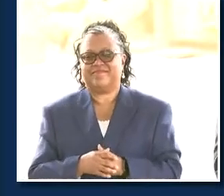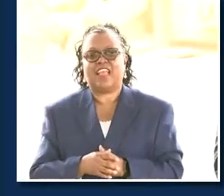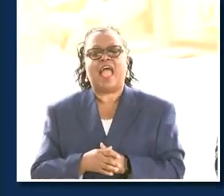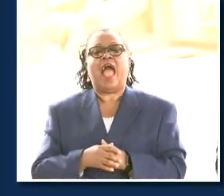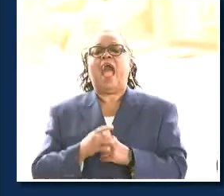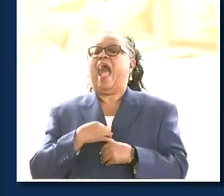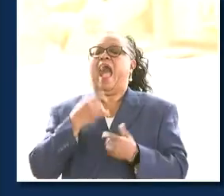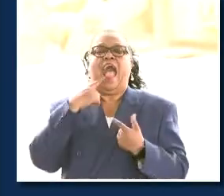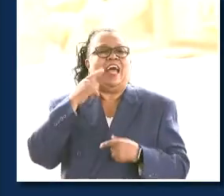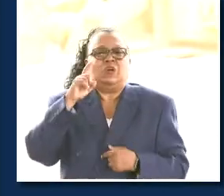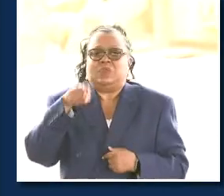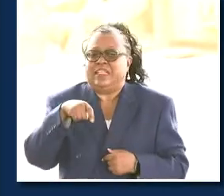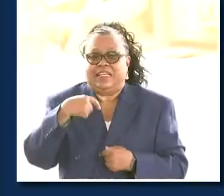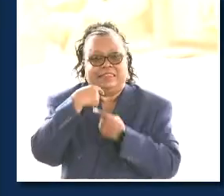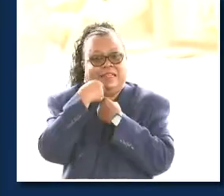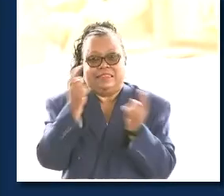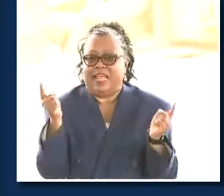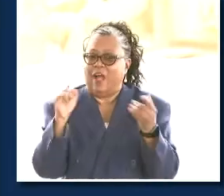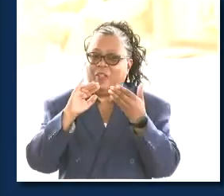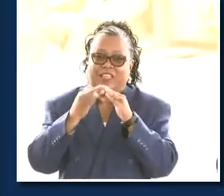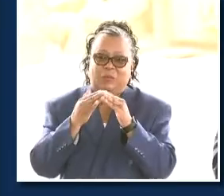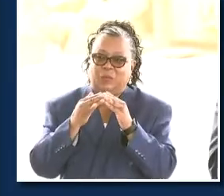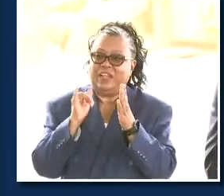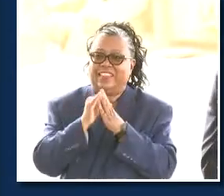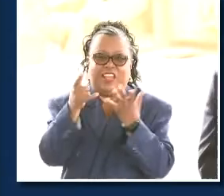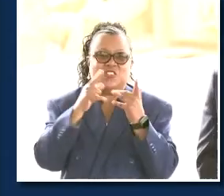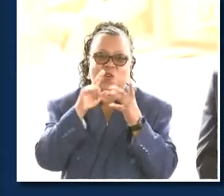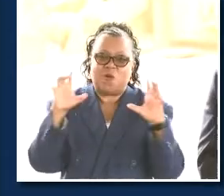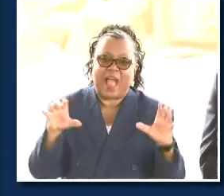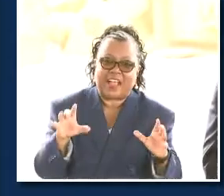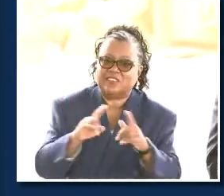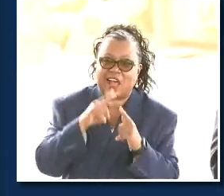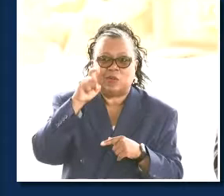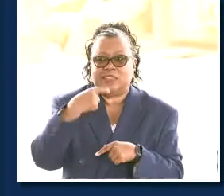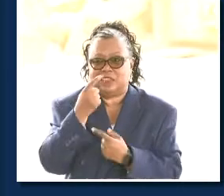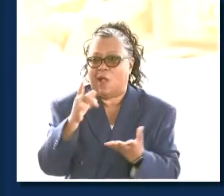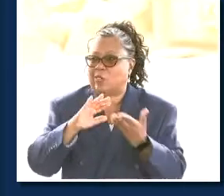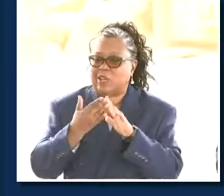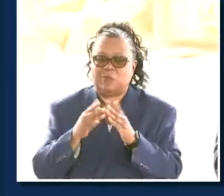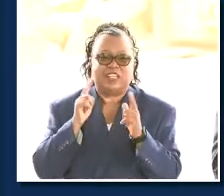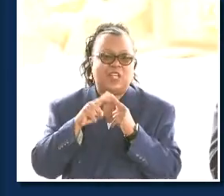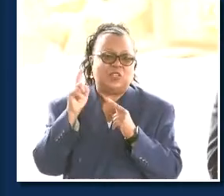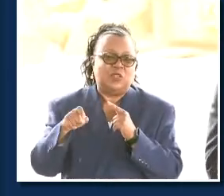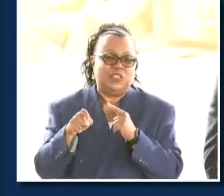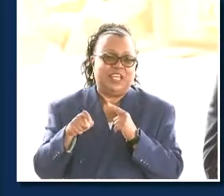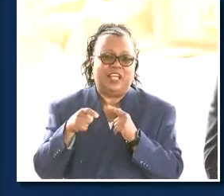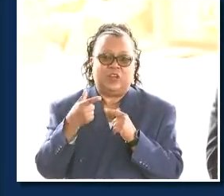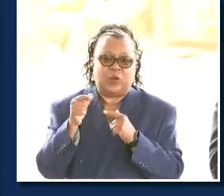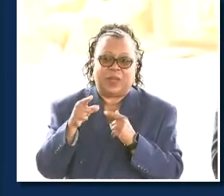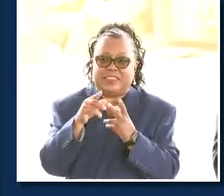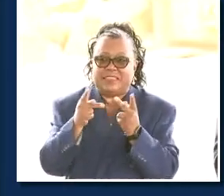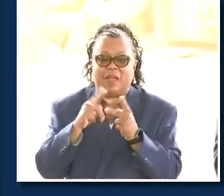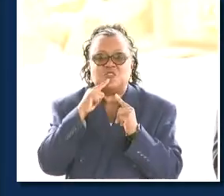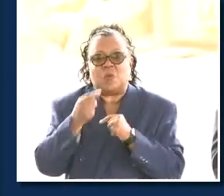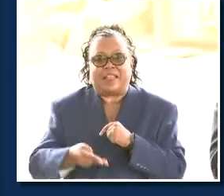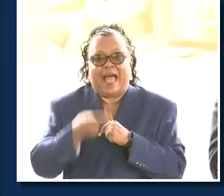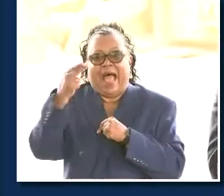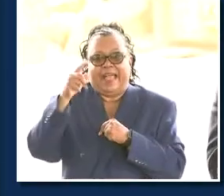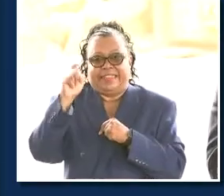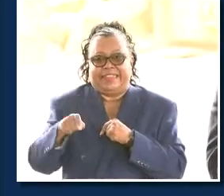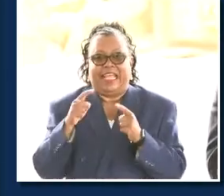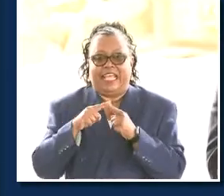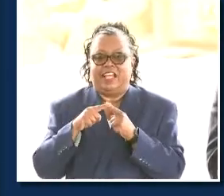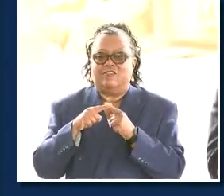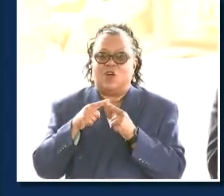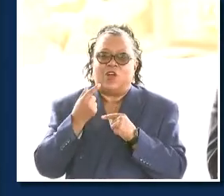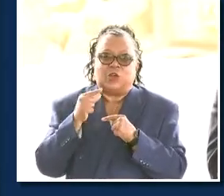And look, I don't need to tell the community that you're active. I don't need to tell the community that you need green space. You're one of the highest need per